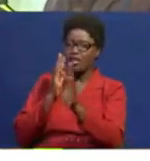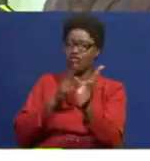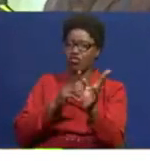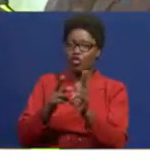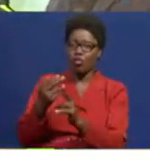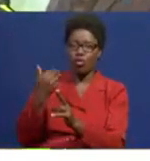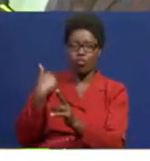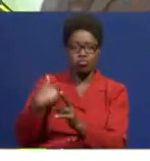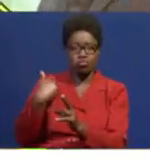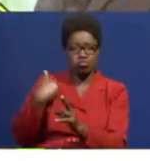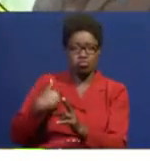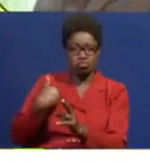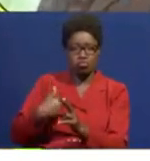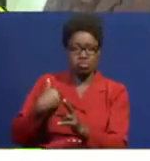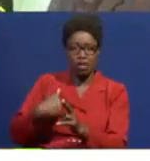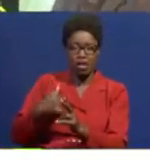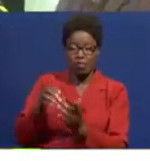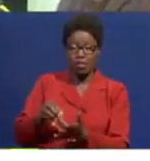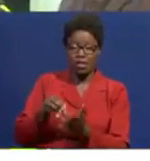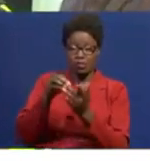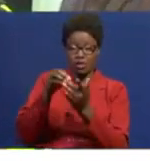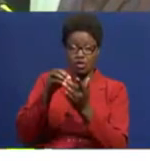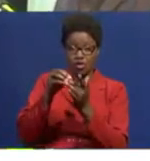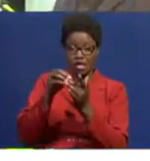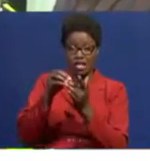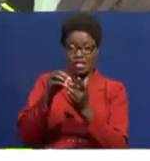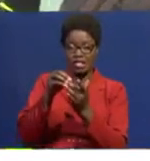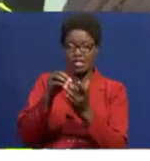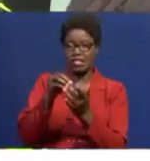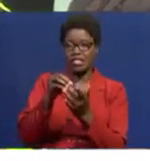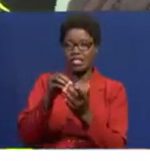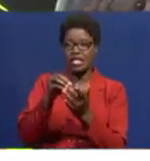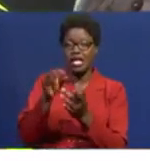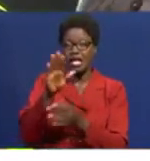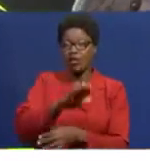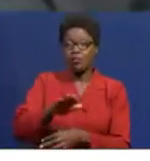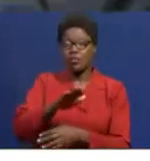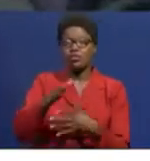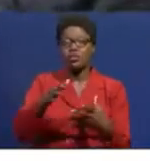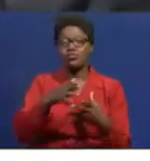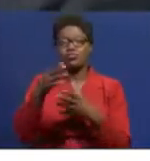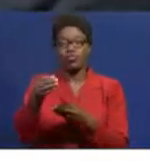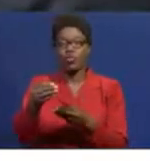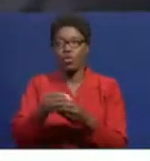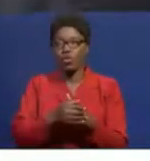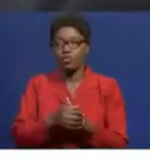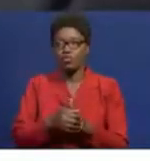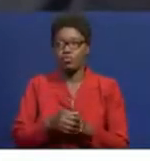theater, but they will have a specialized place where to go. We'll